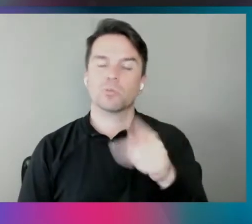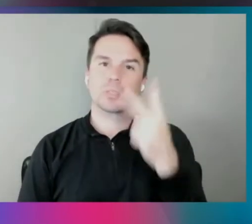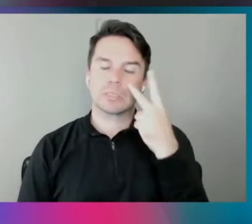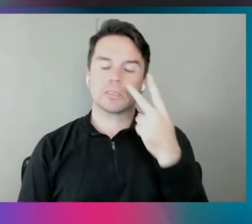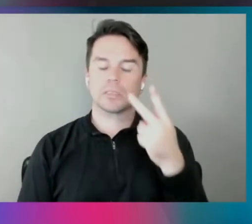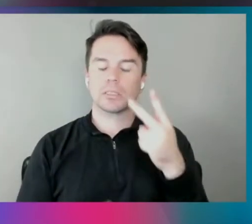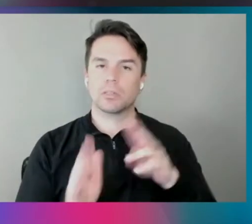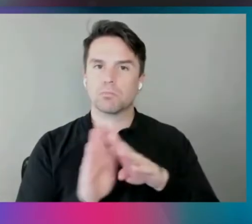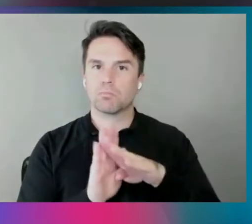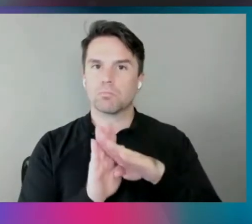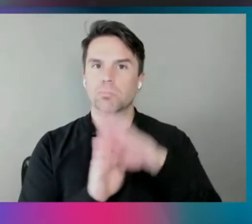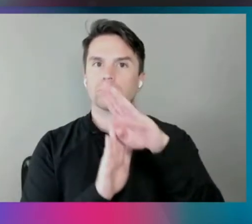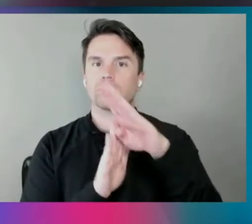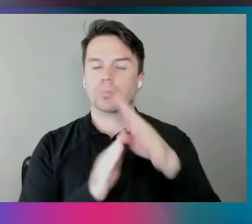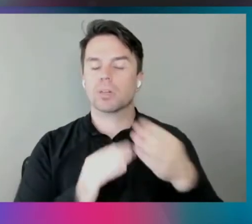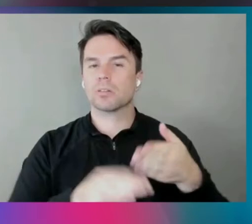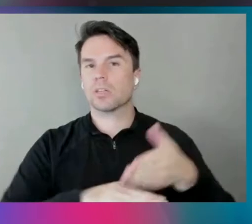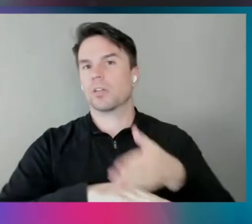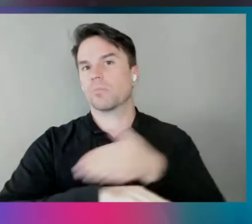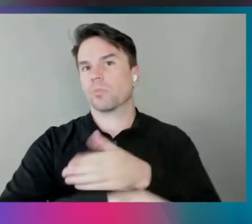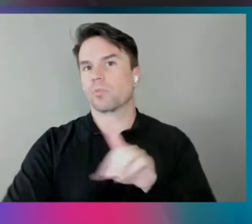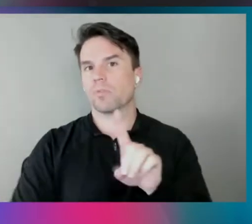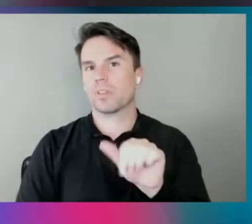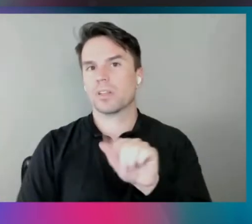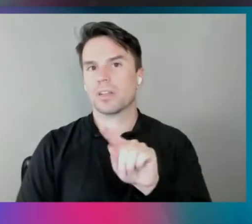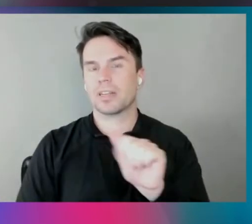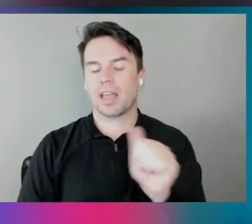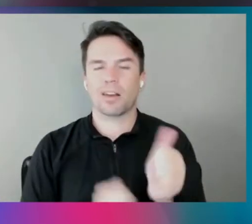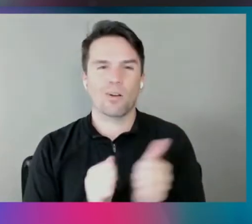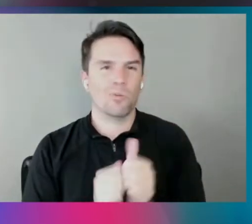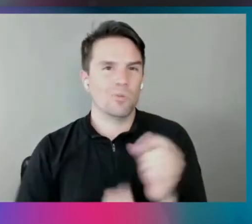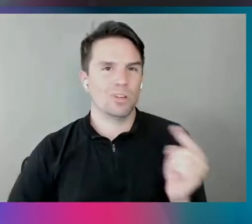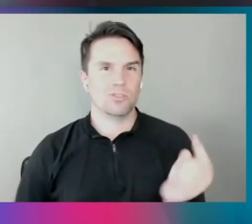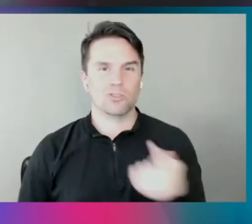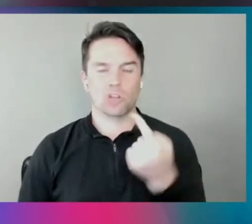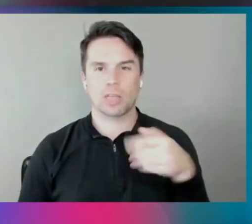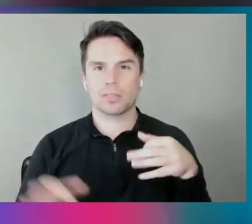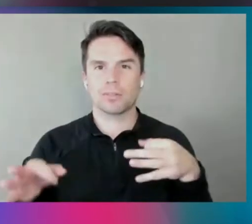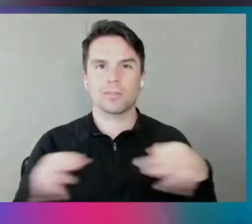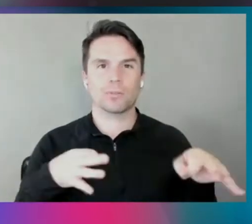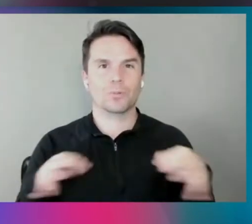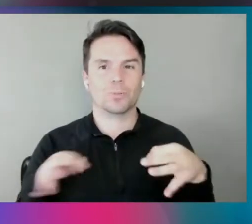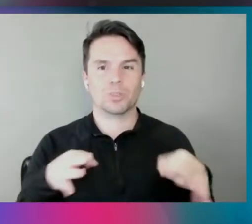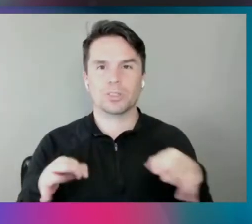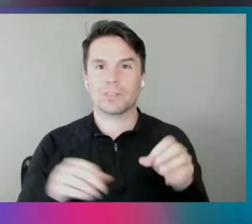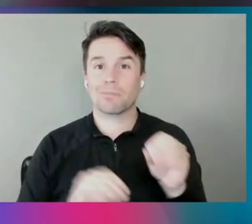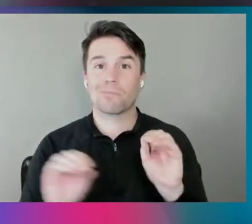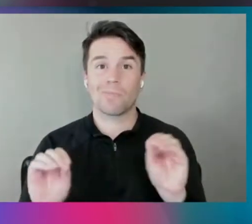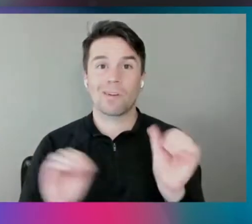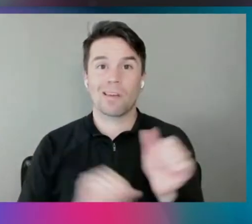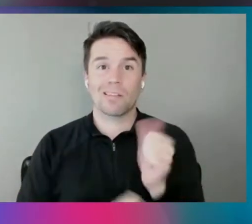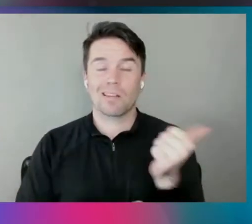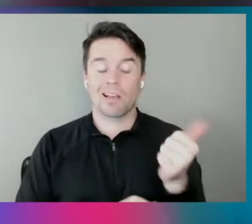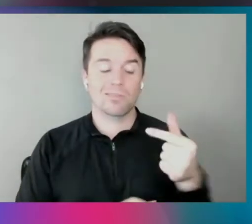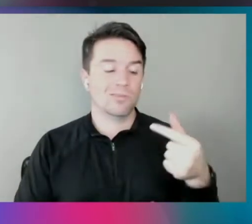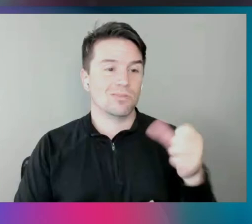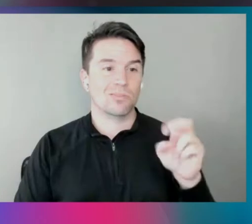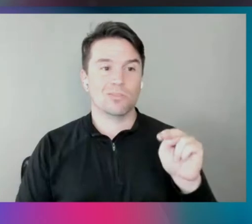data, and that's just with the descriptions, nothing else, no genre, no category, like